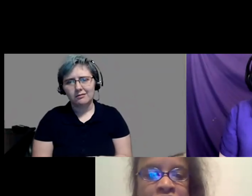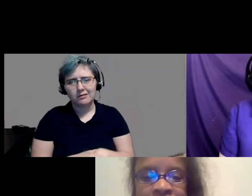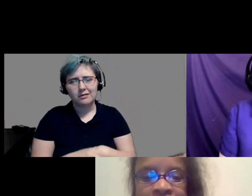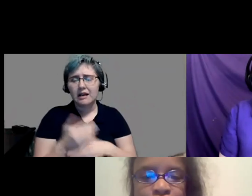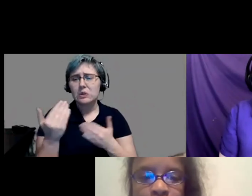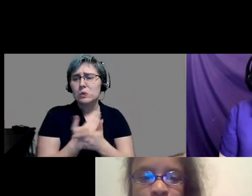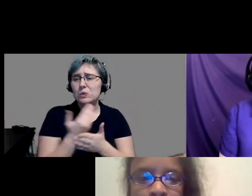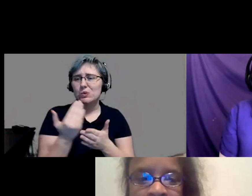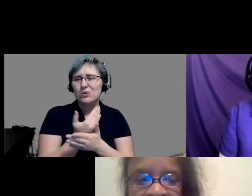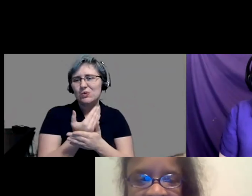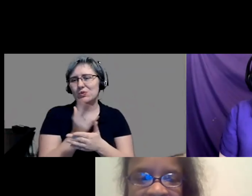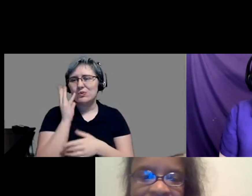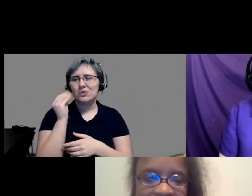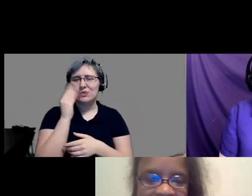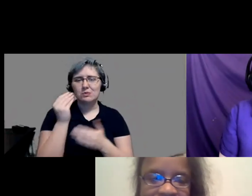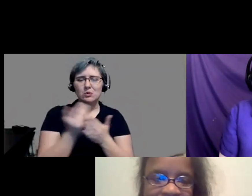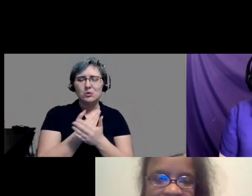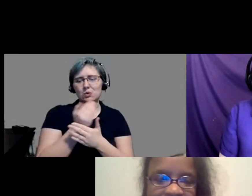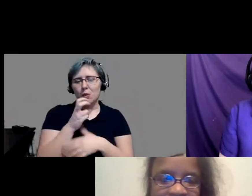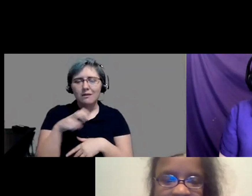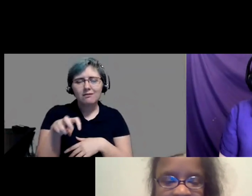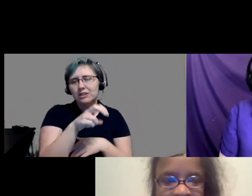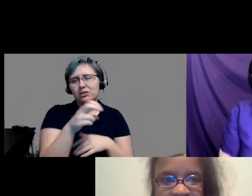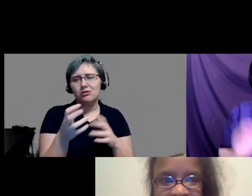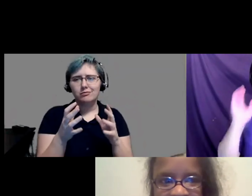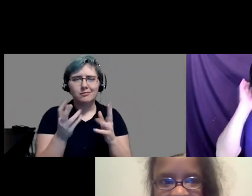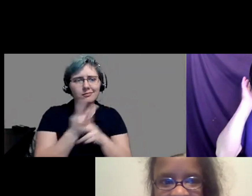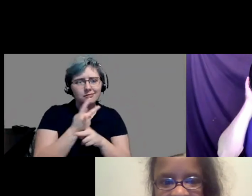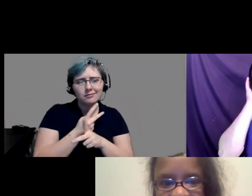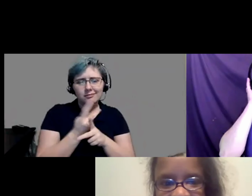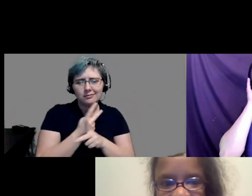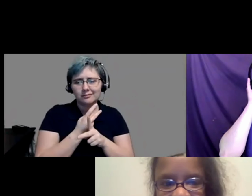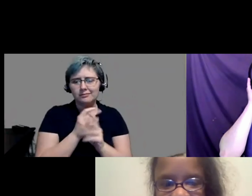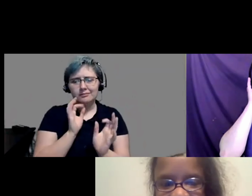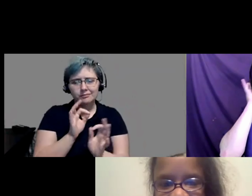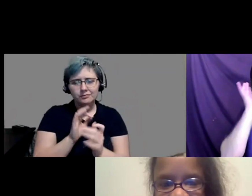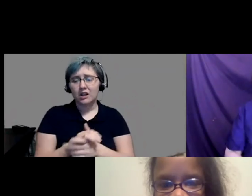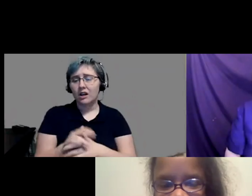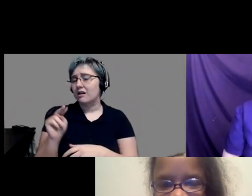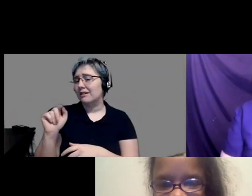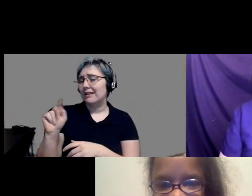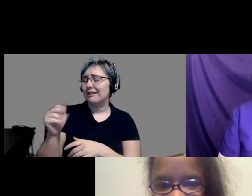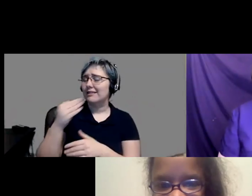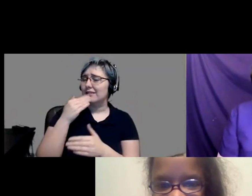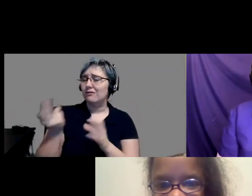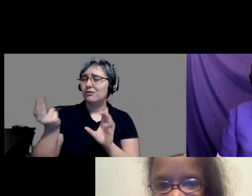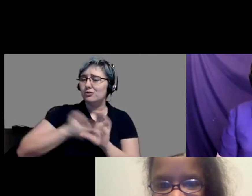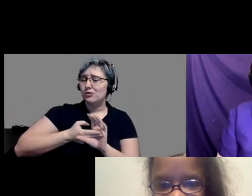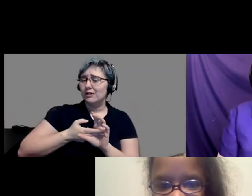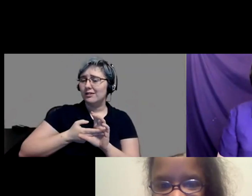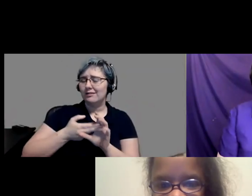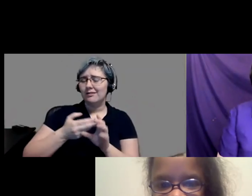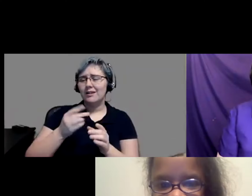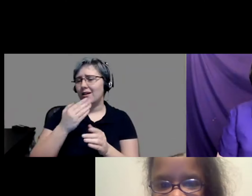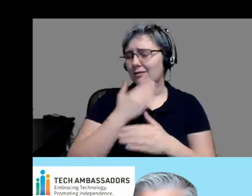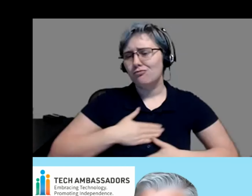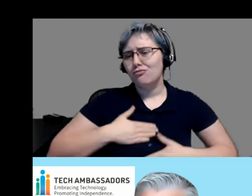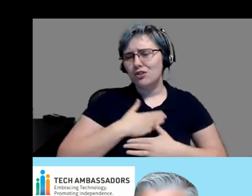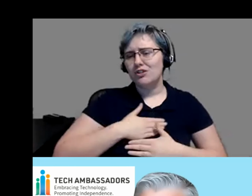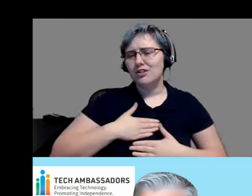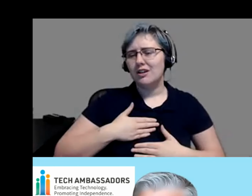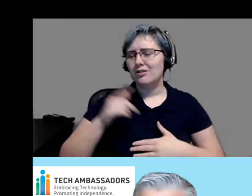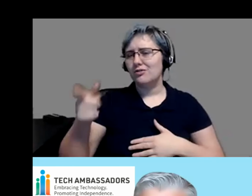new adventure for me. All right. Perfect. Well, Nate, thank you very much for coming on, and we appreciate